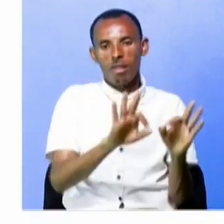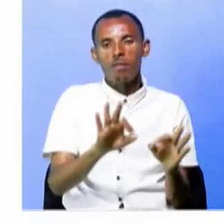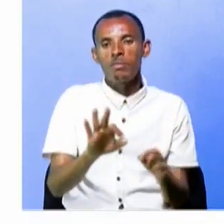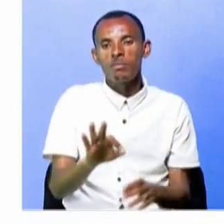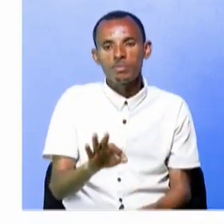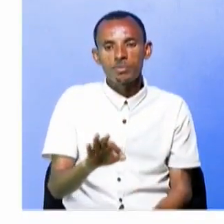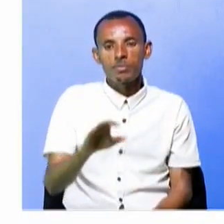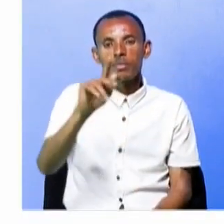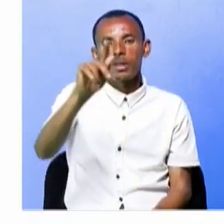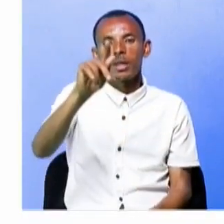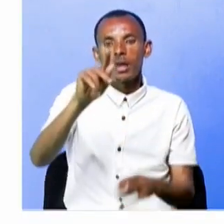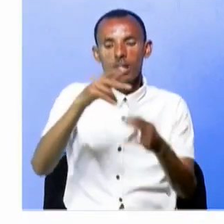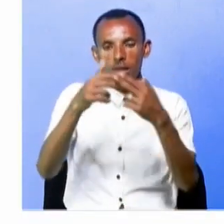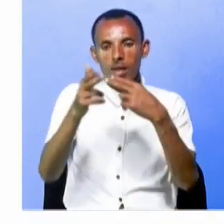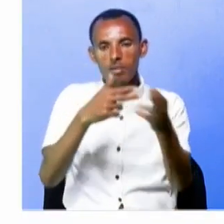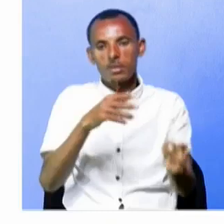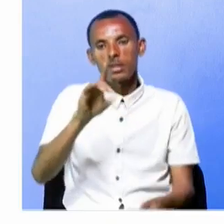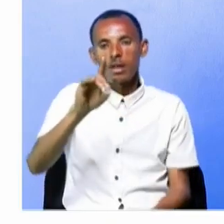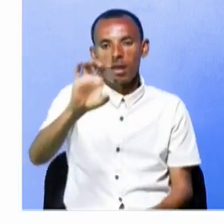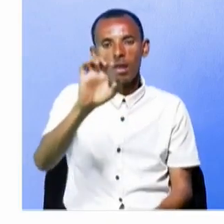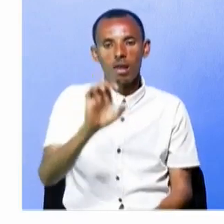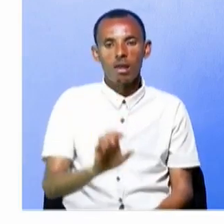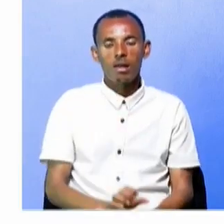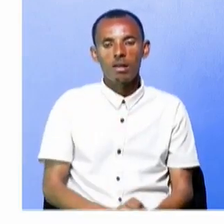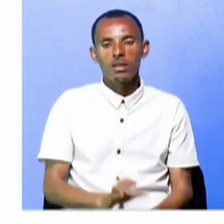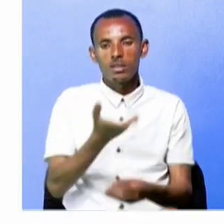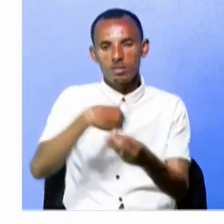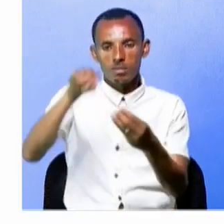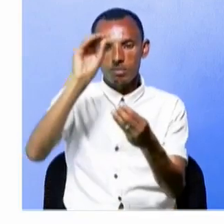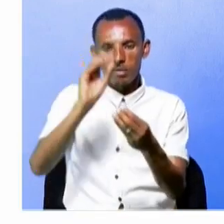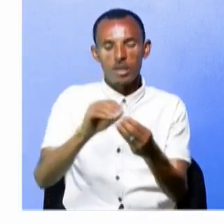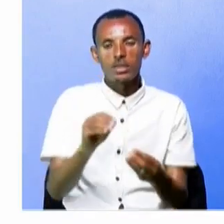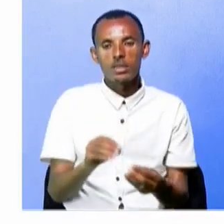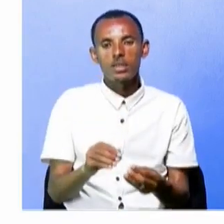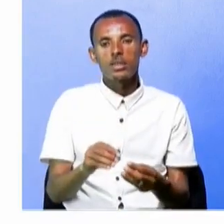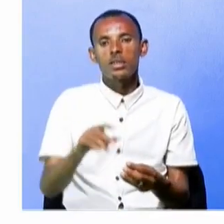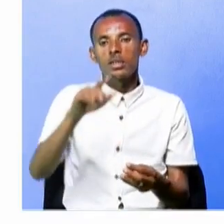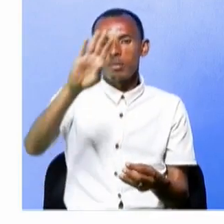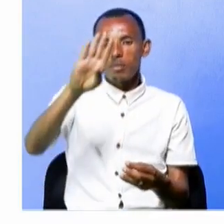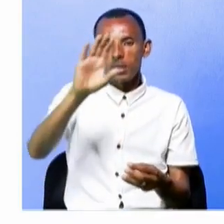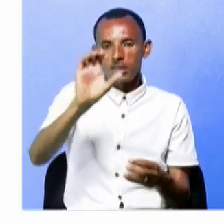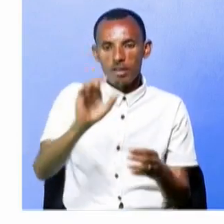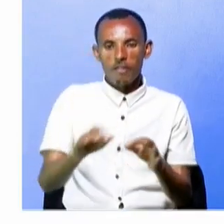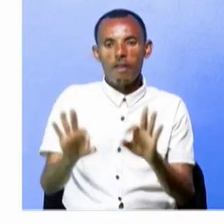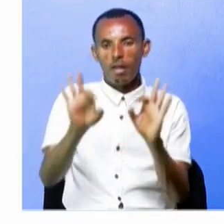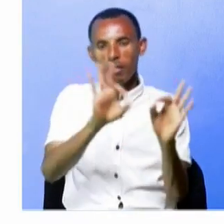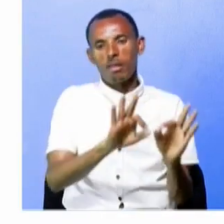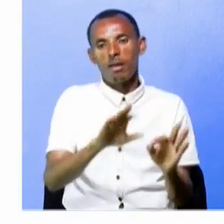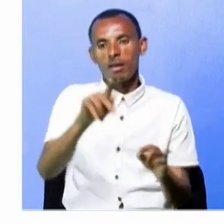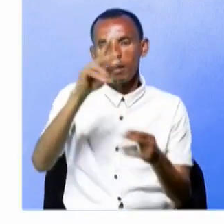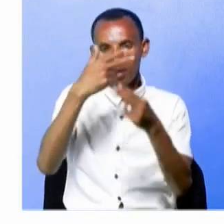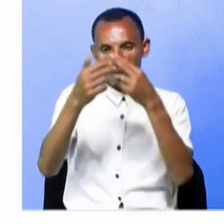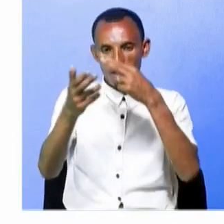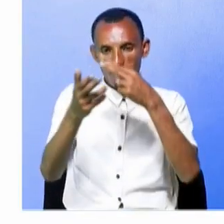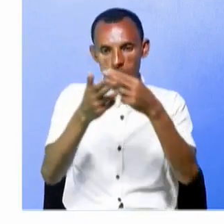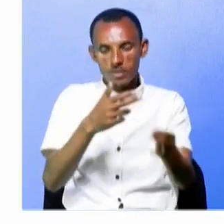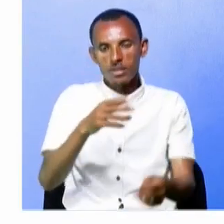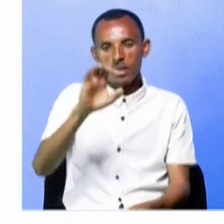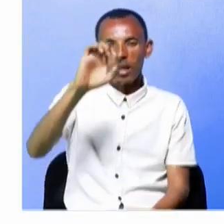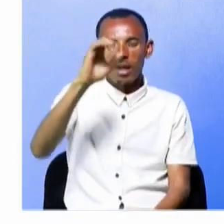times DE plus, in place of BC, you can substitute K times